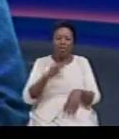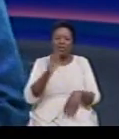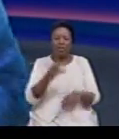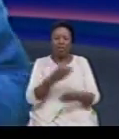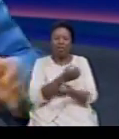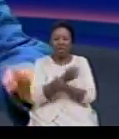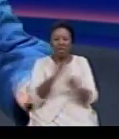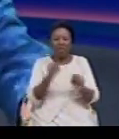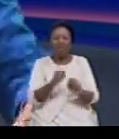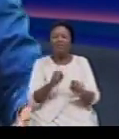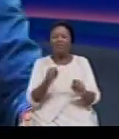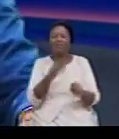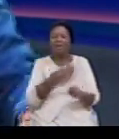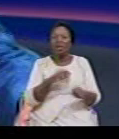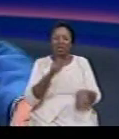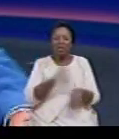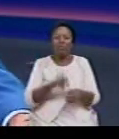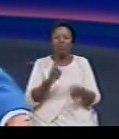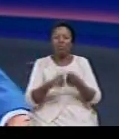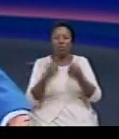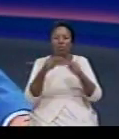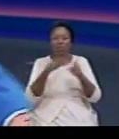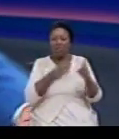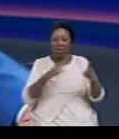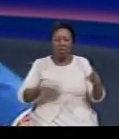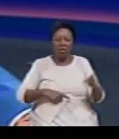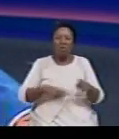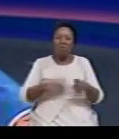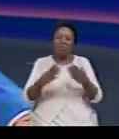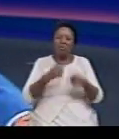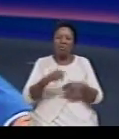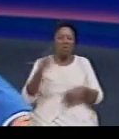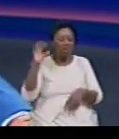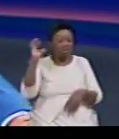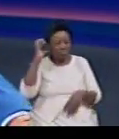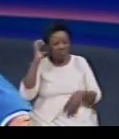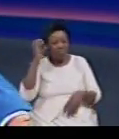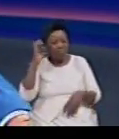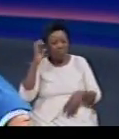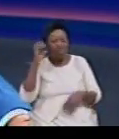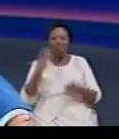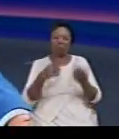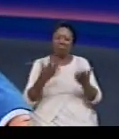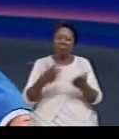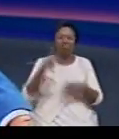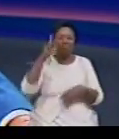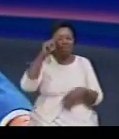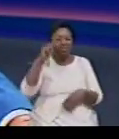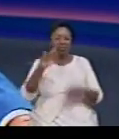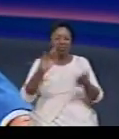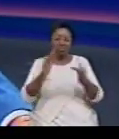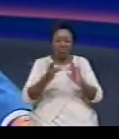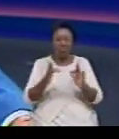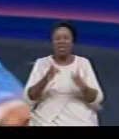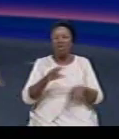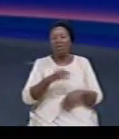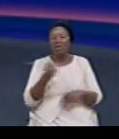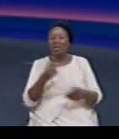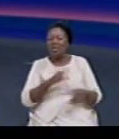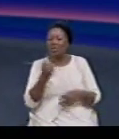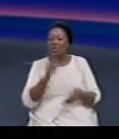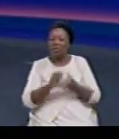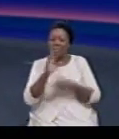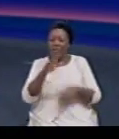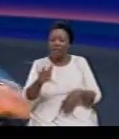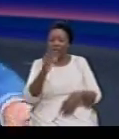into the book of life. Raise up that hand. Please stand up wherever you are, on the right hand side, left hand side, at the back there, over there,